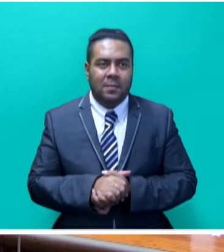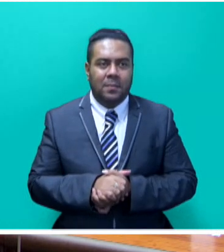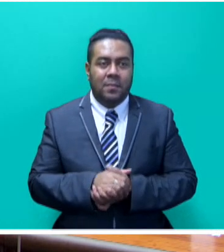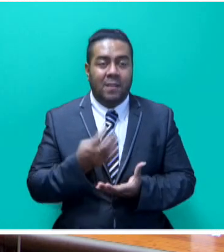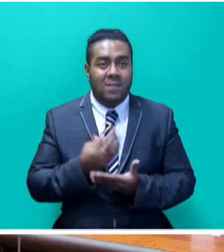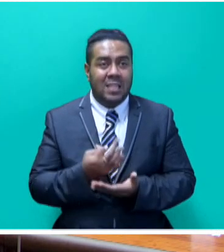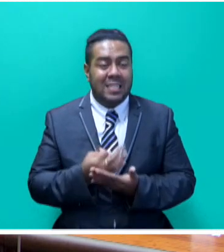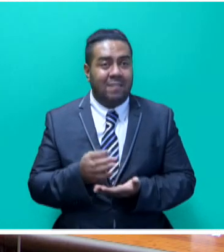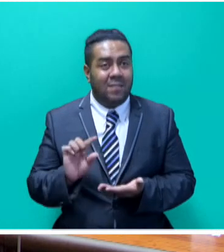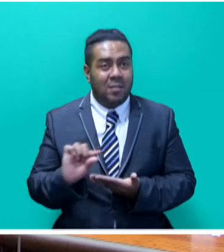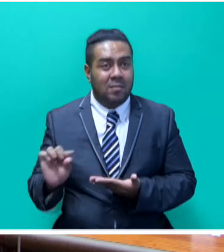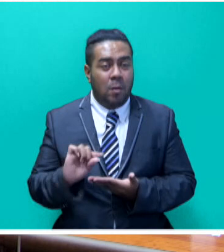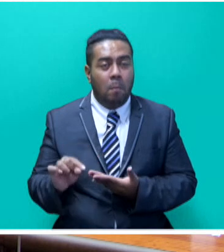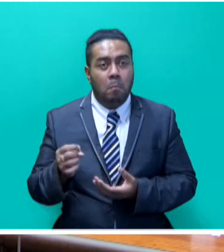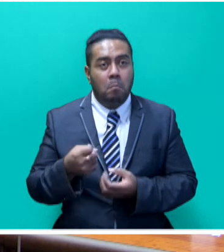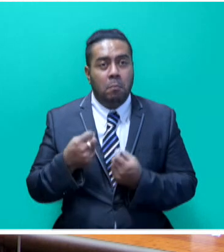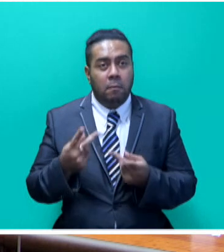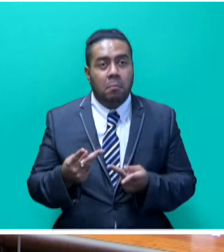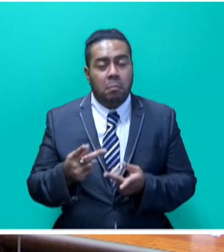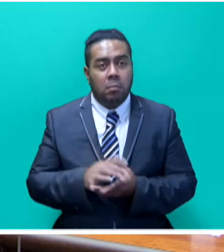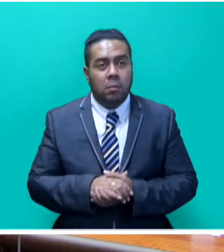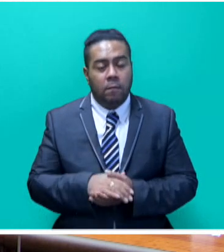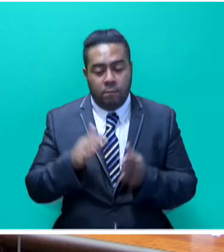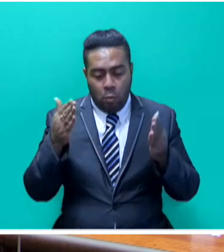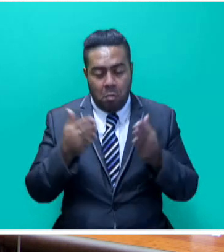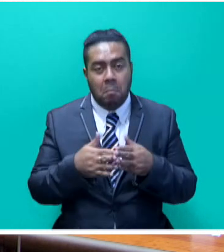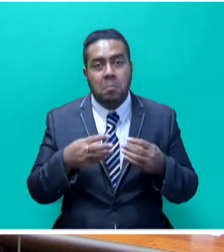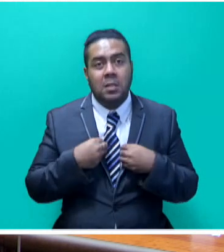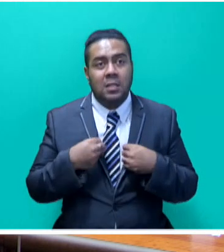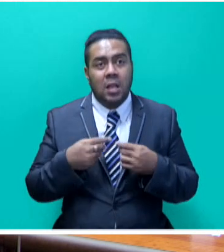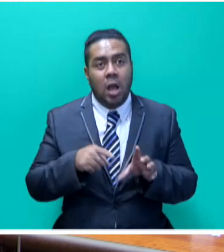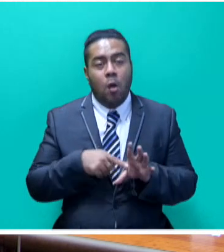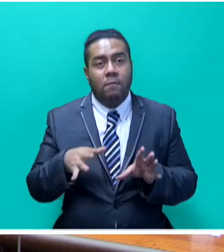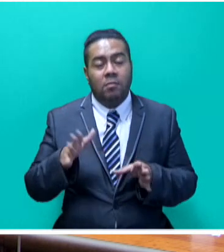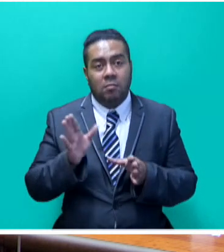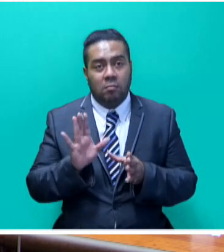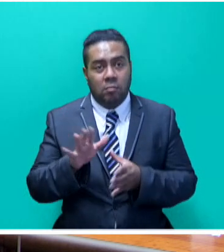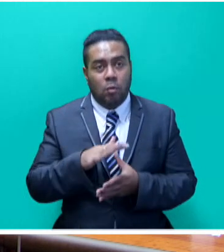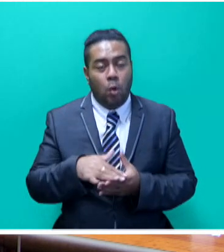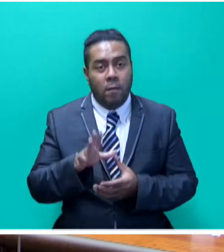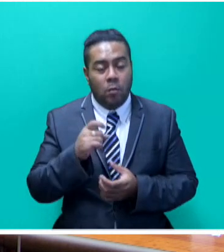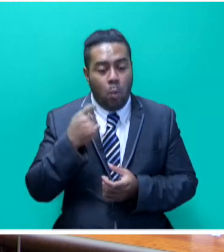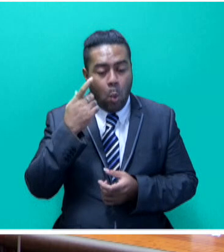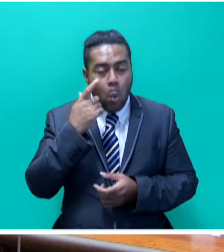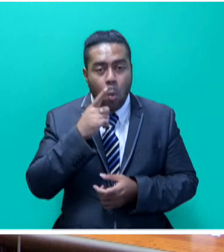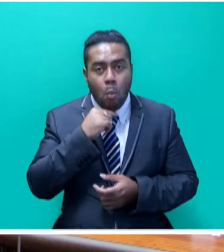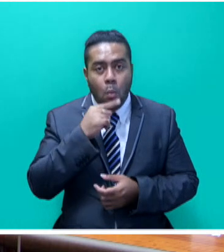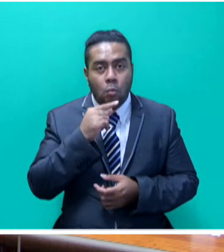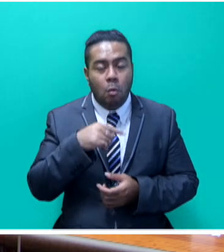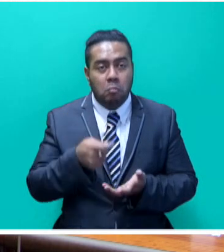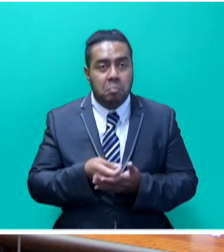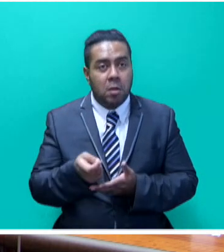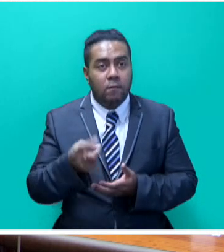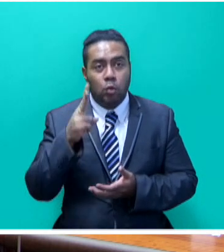and fines, or providing comfort to focus on getting businesses off the ground or not having to worry about loan repayments for at least 2